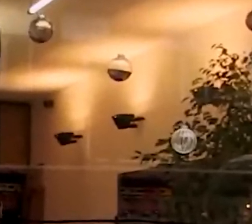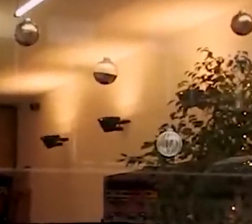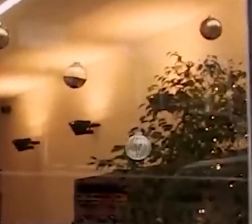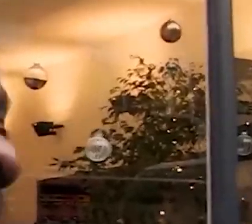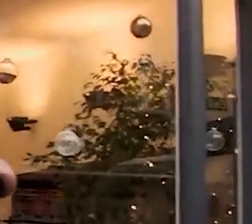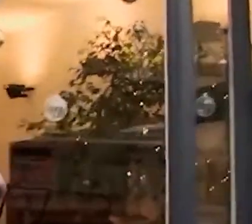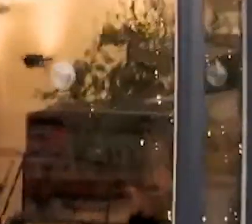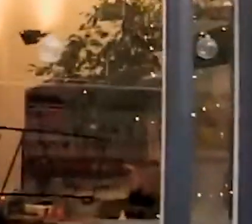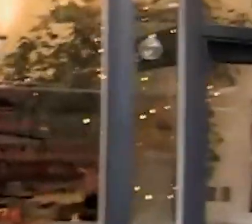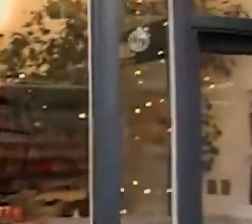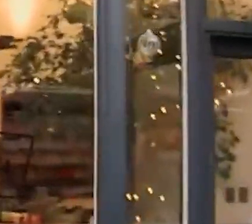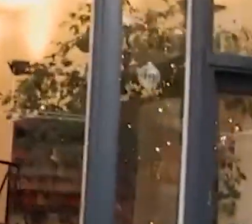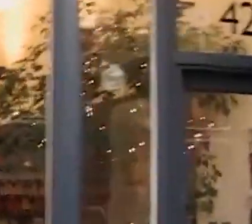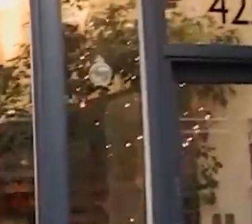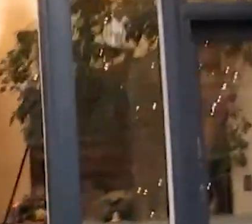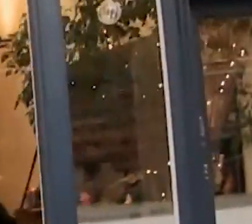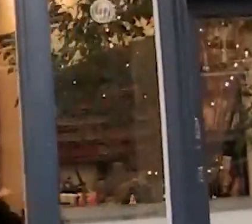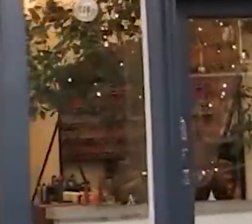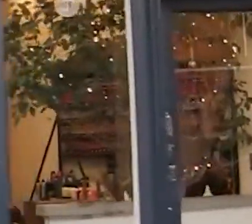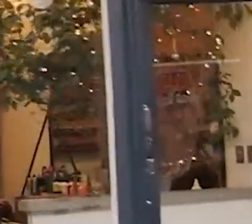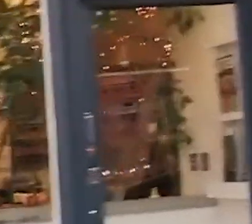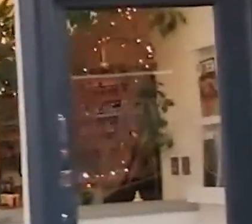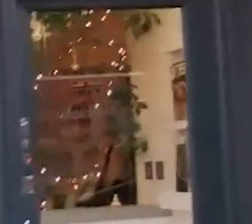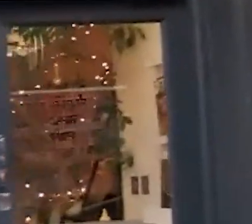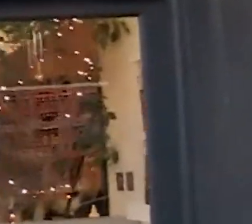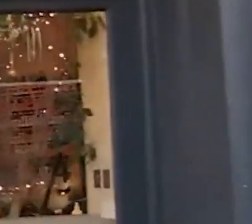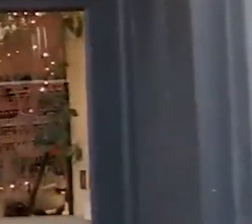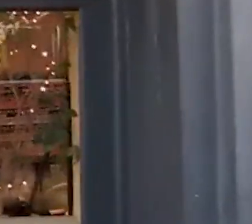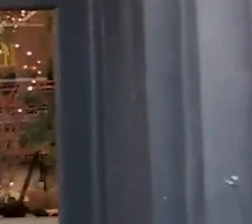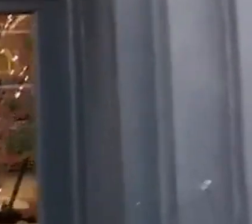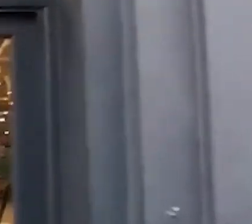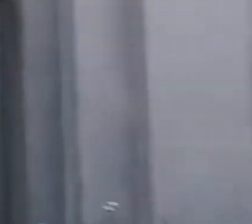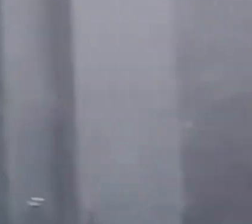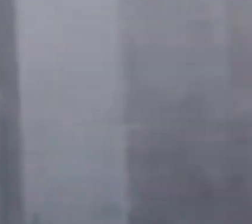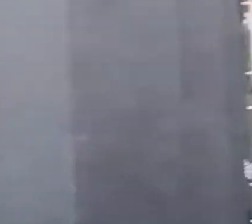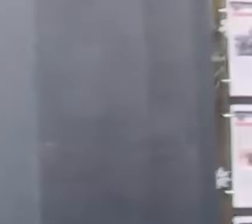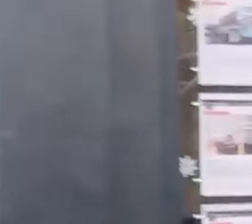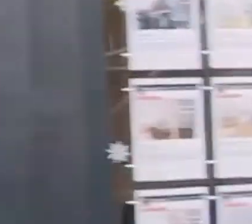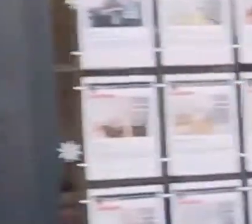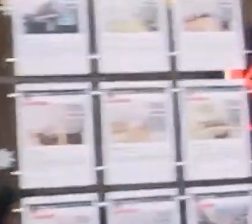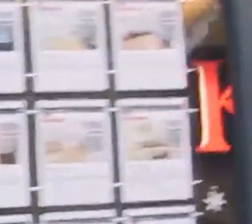Oh, bloody hell, yeah. So right, anyway.